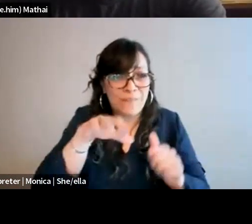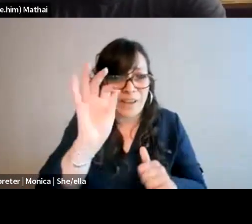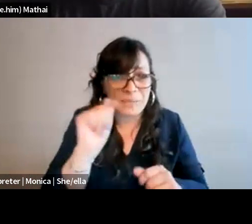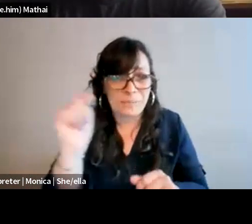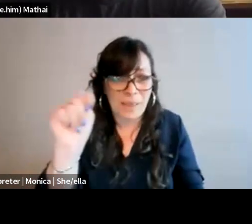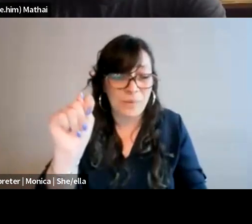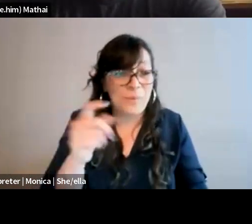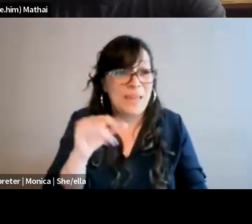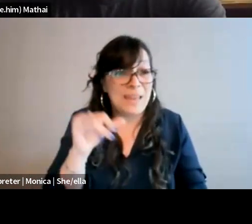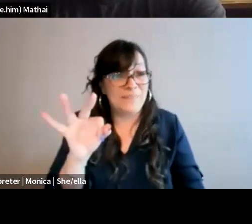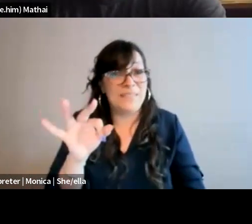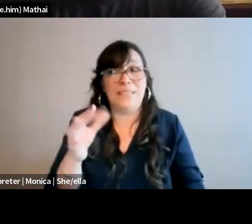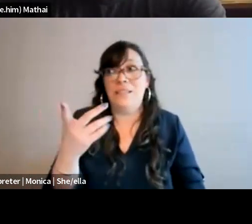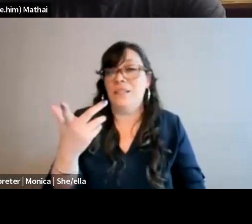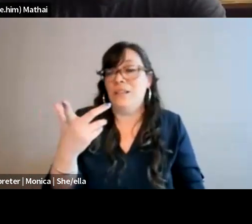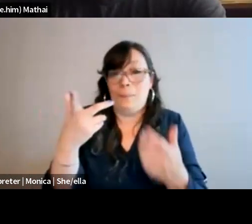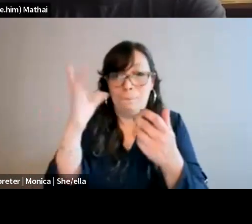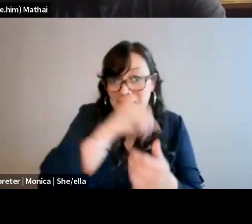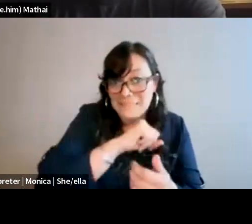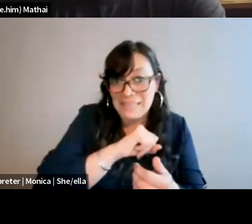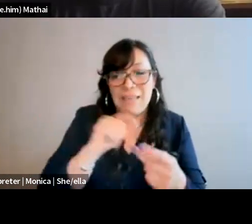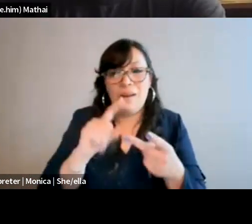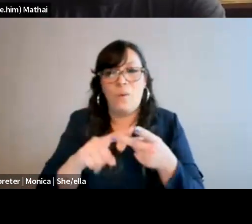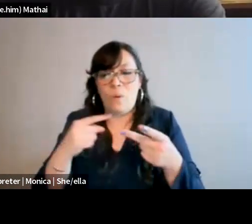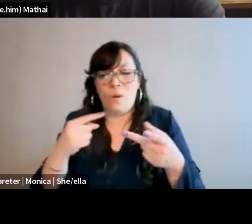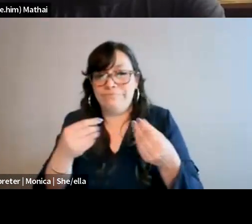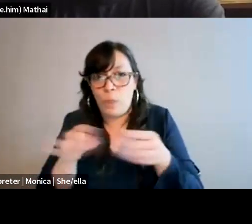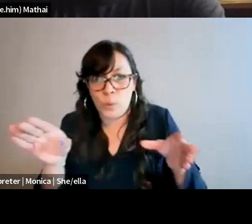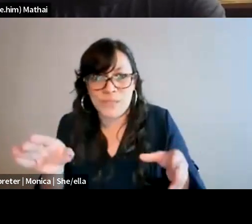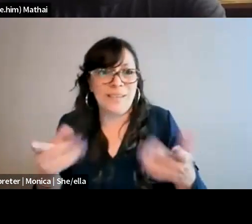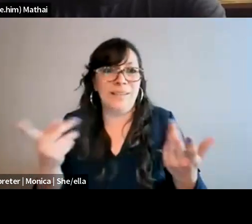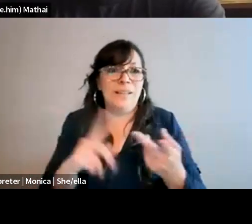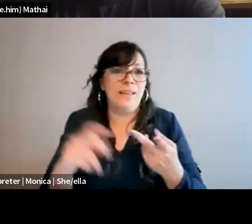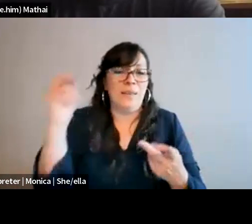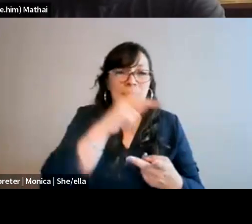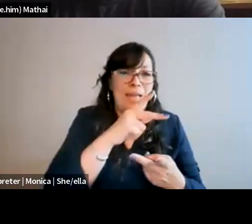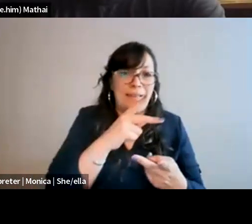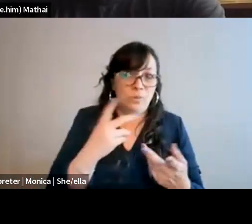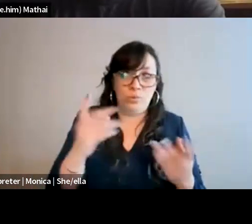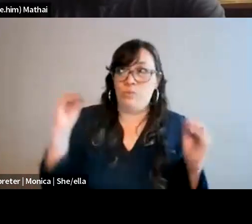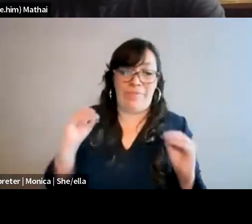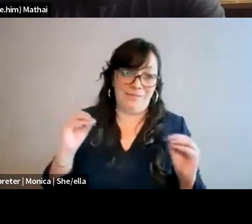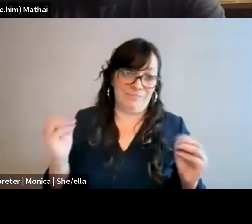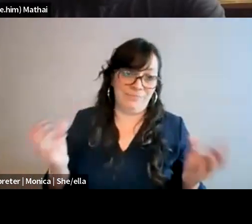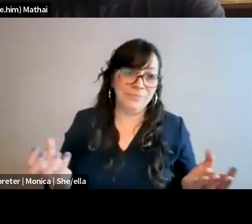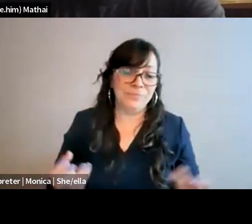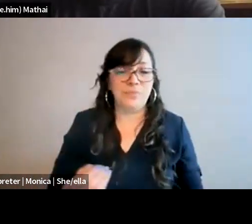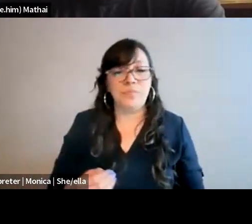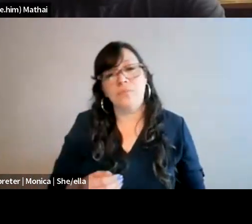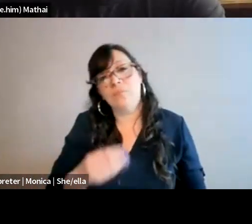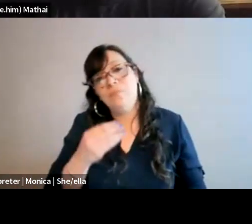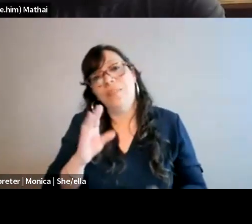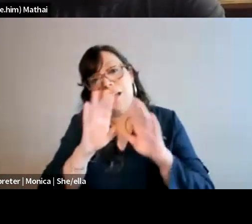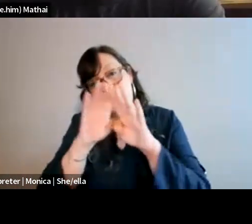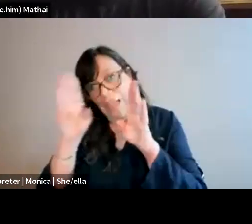And if it's missing or it's thrown away, that brings back into planet zero. And I think where house